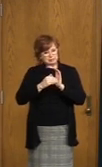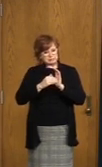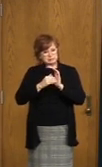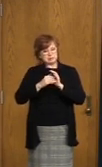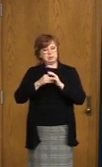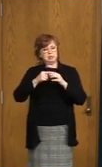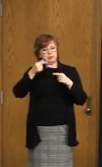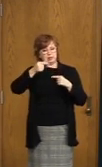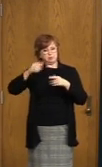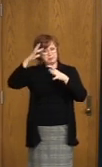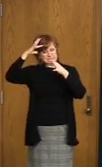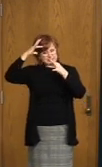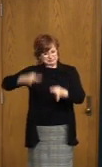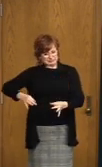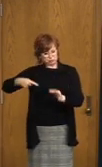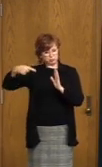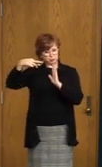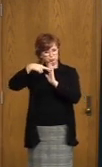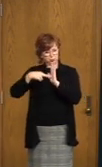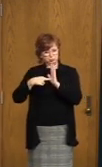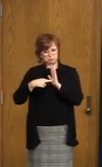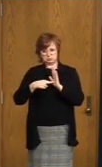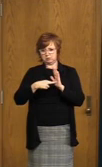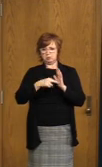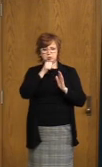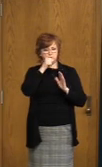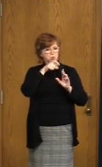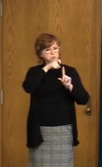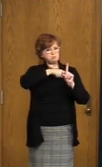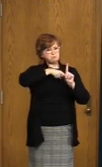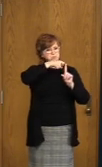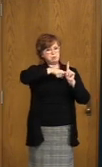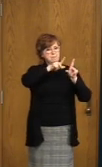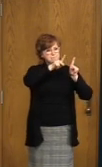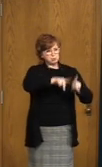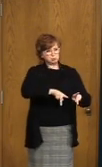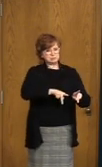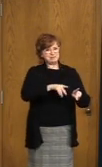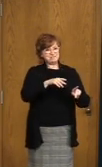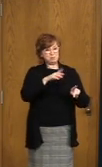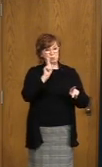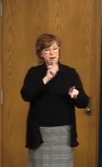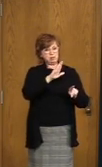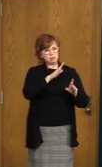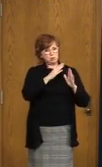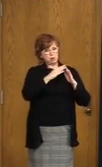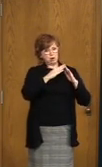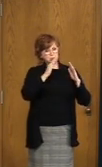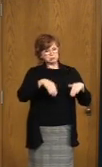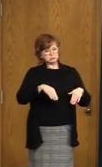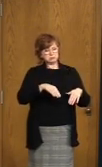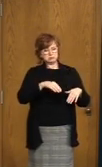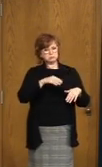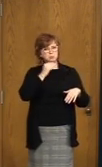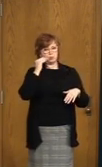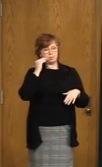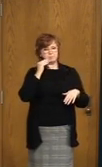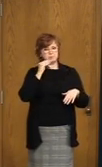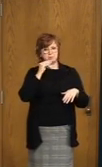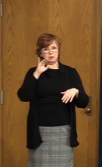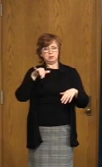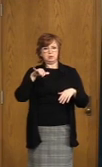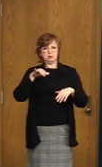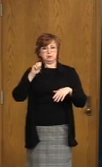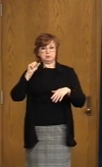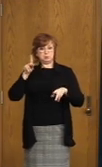and not moving to people's personal residences and protesting the people that are involved in making those decisions? That is not the